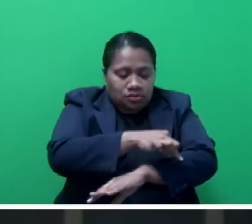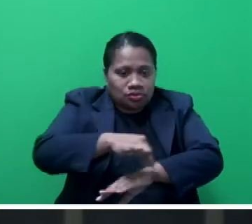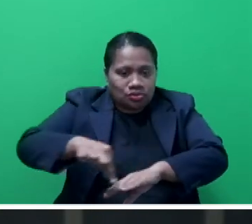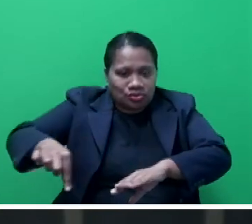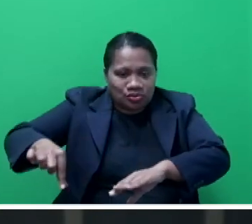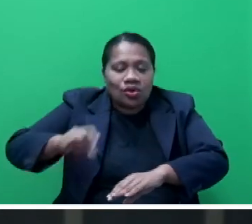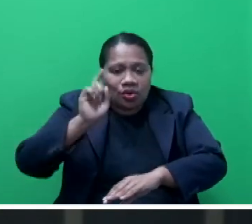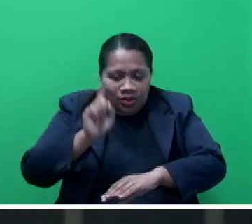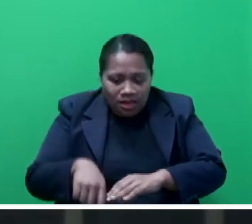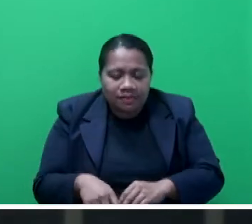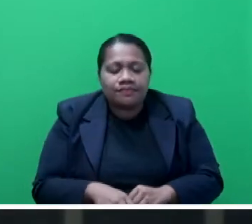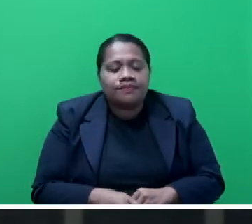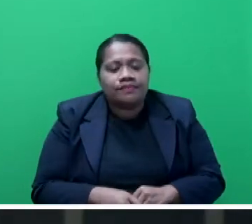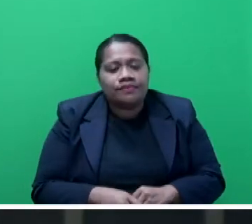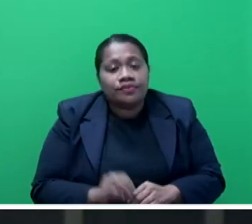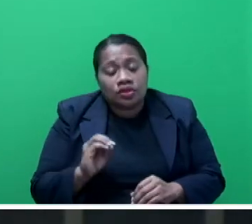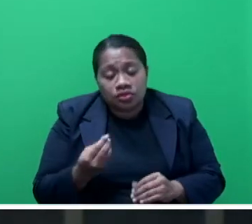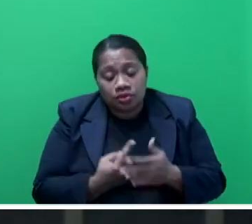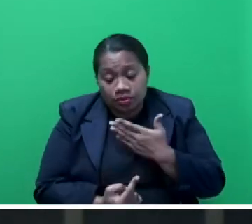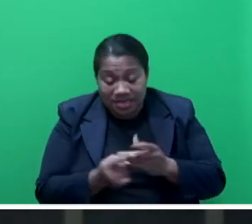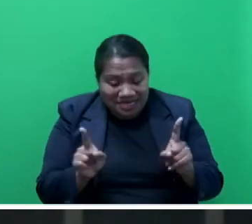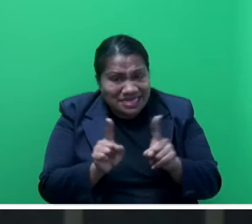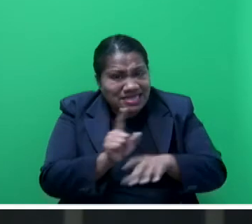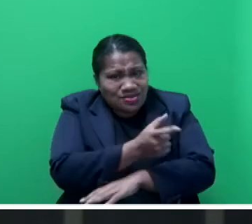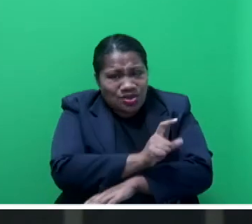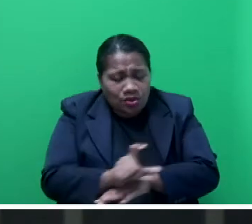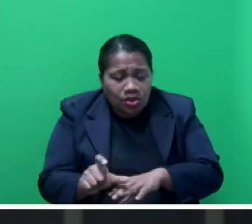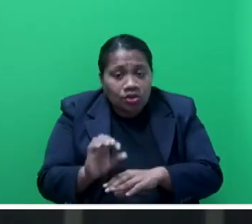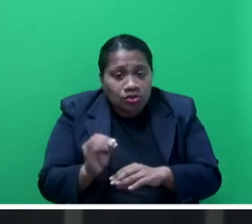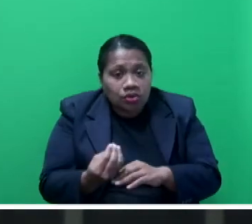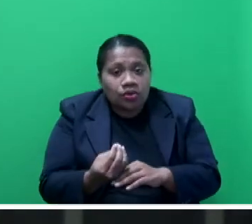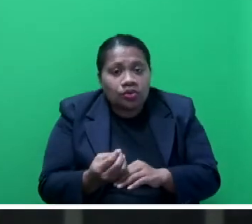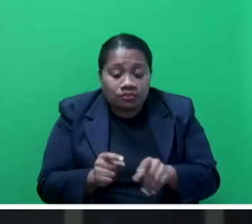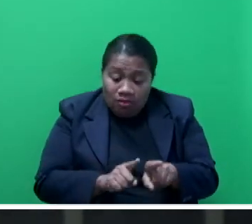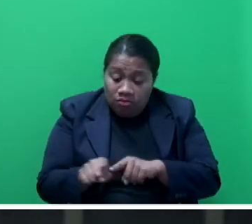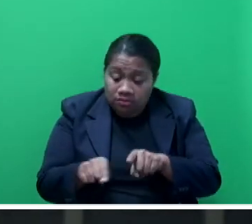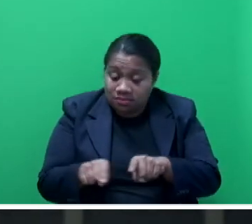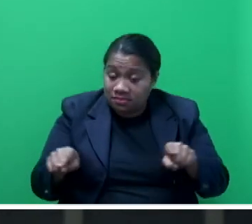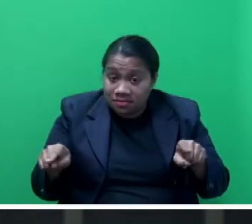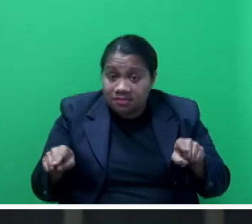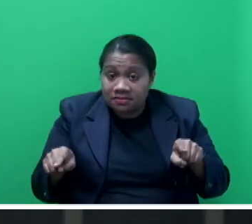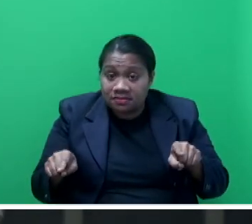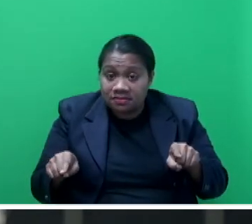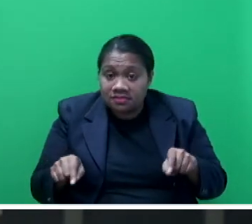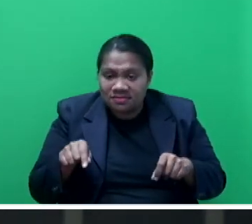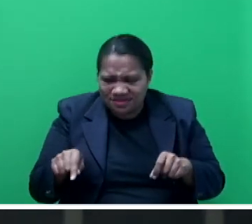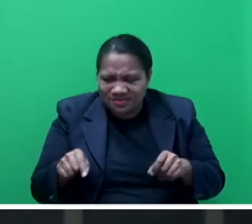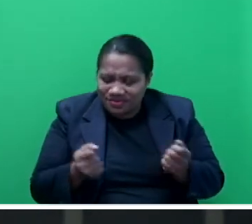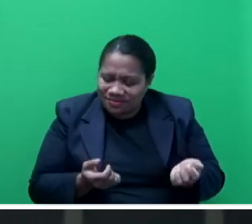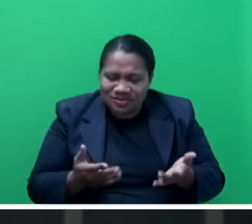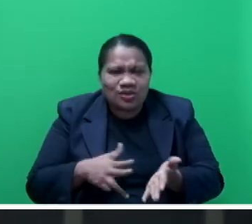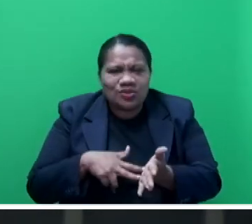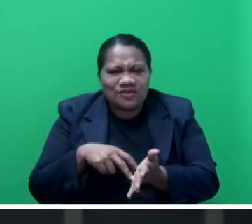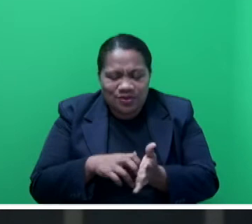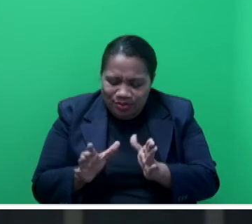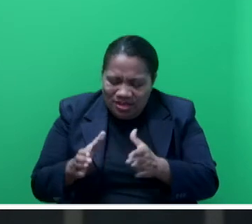Given the infrastructure and its position, these structures had been the hardest hit and continue to be vulnerable. Now, in terms of plan